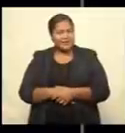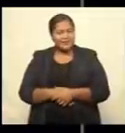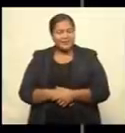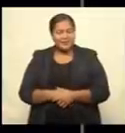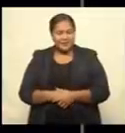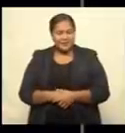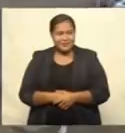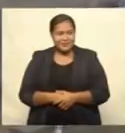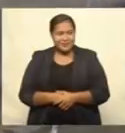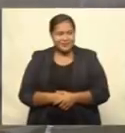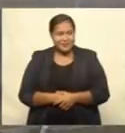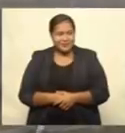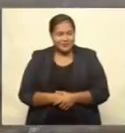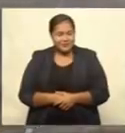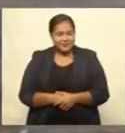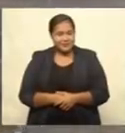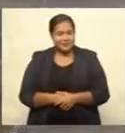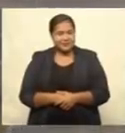Nanunga.